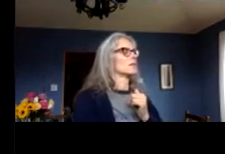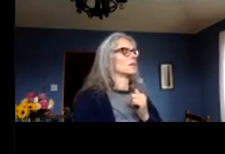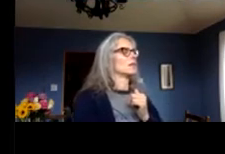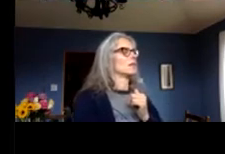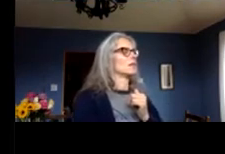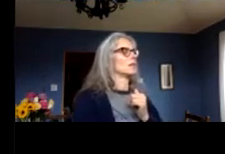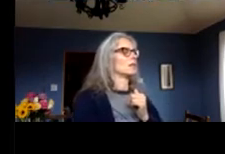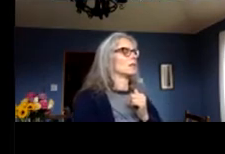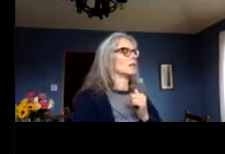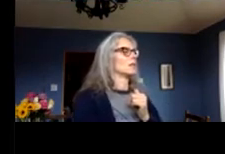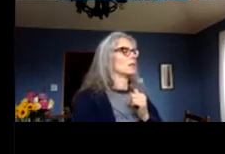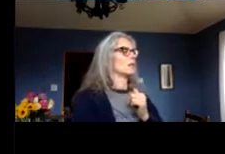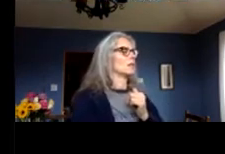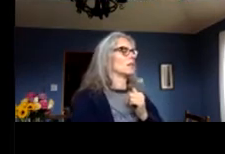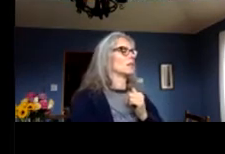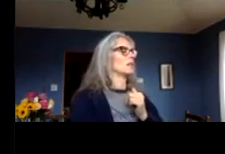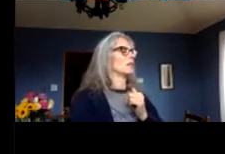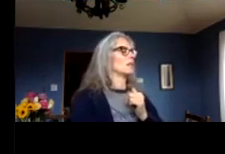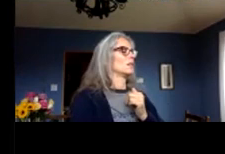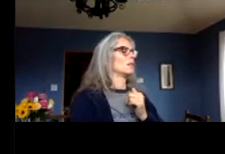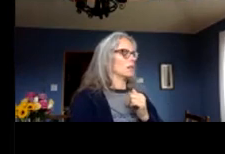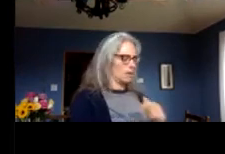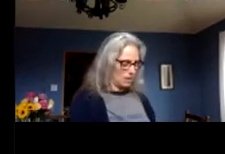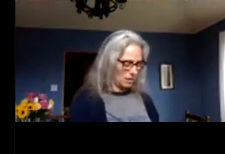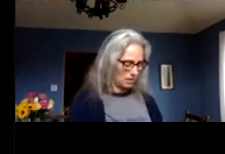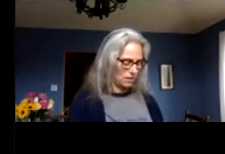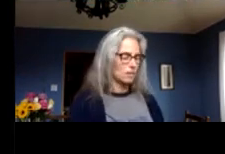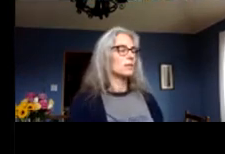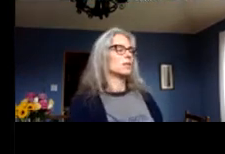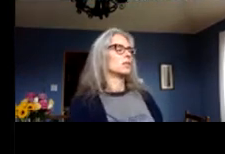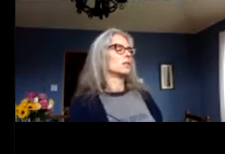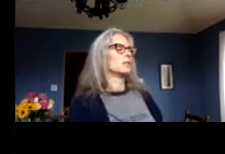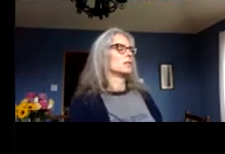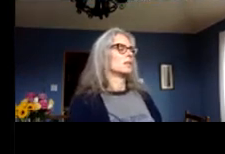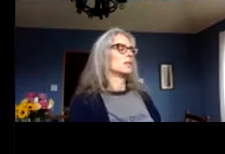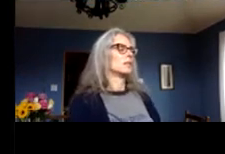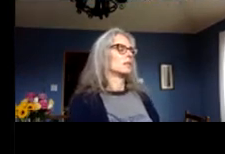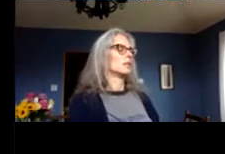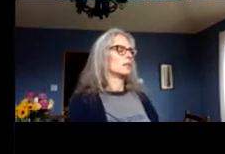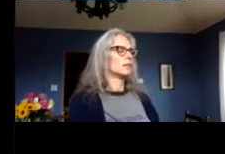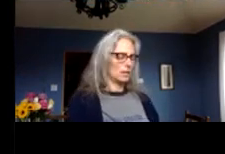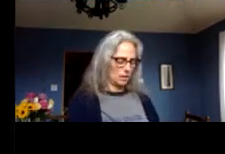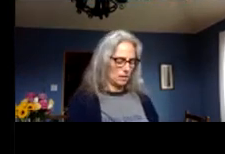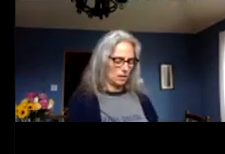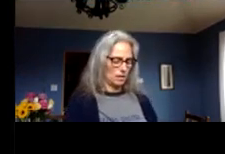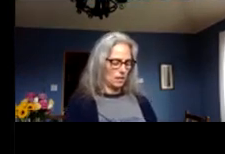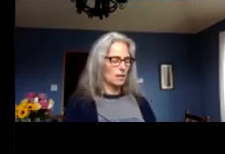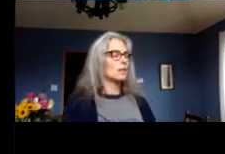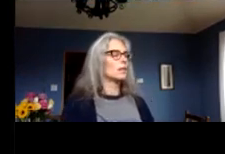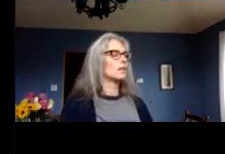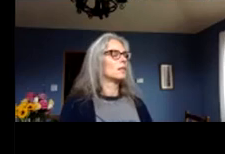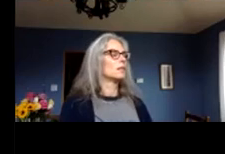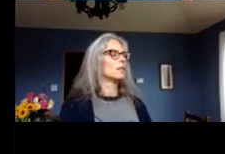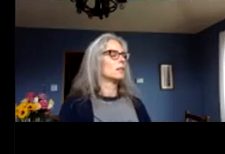stretch, to take a quick lap around your house, go high five somebody in your house because you're doing a great job. Just give you a chance to kind